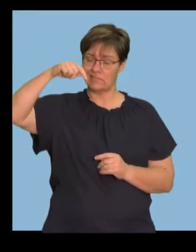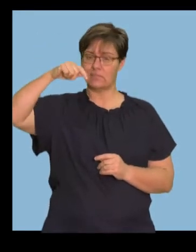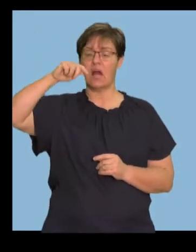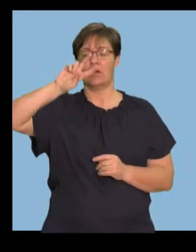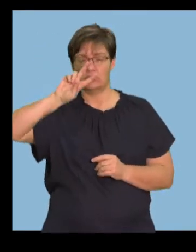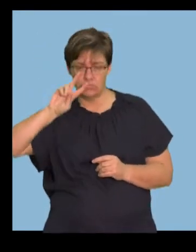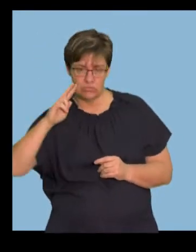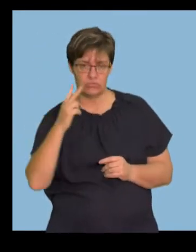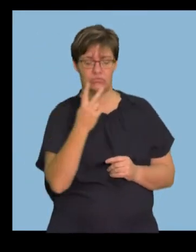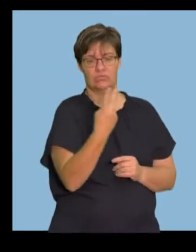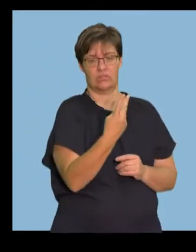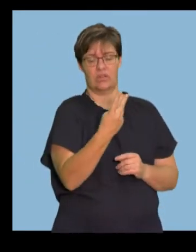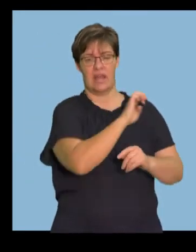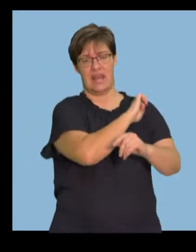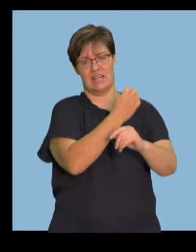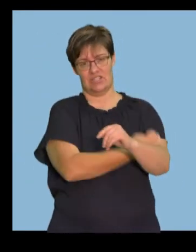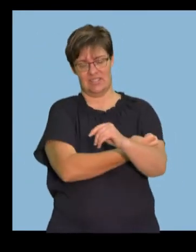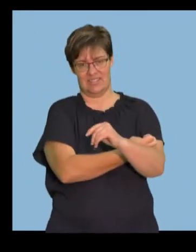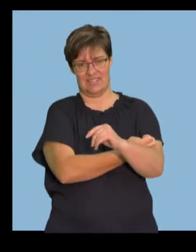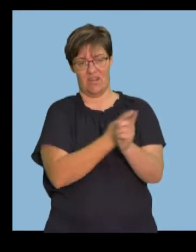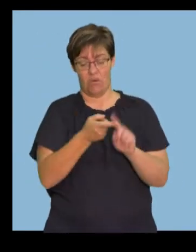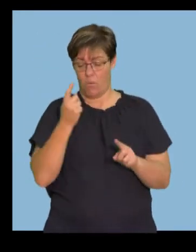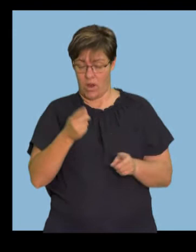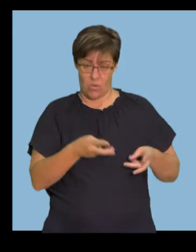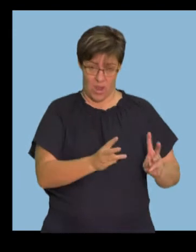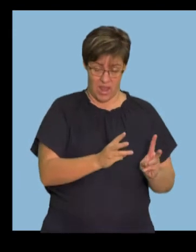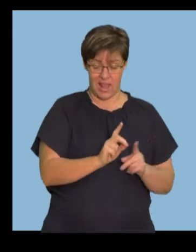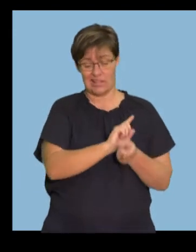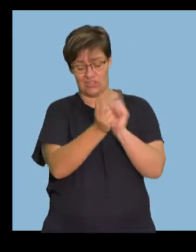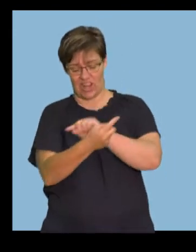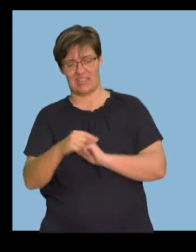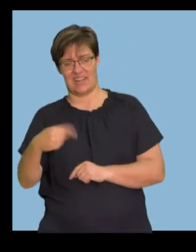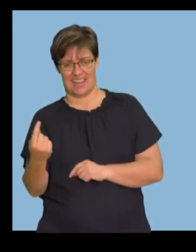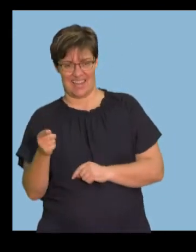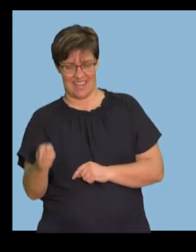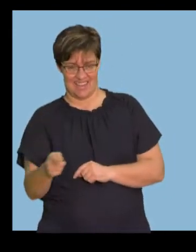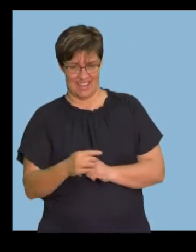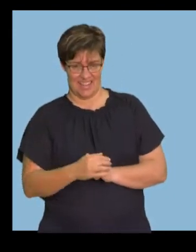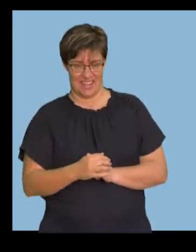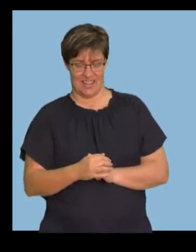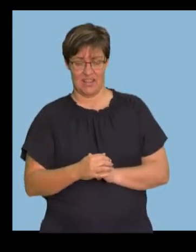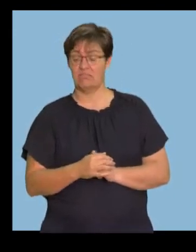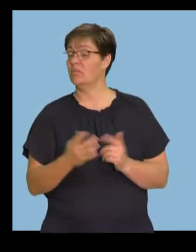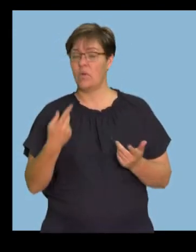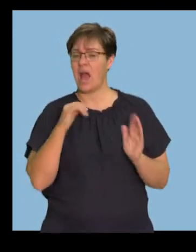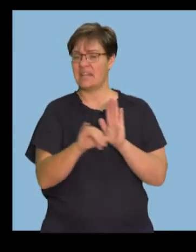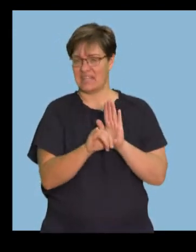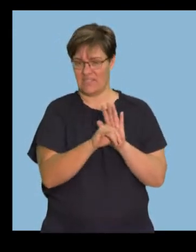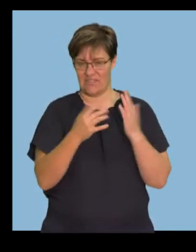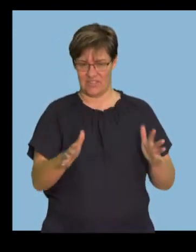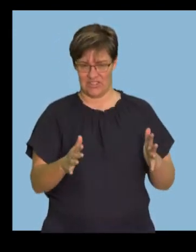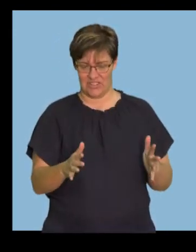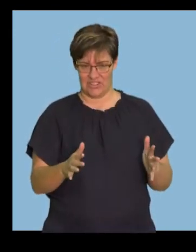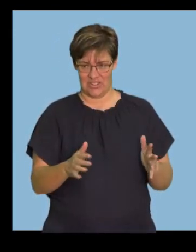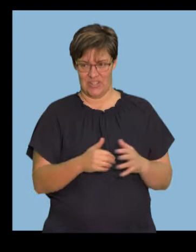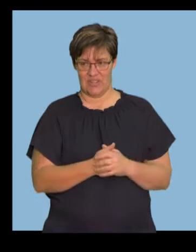transforms energy, okay, or it converts energy from one form to the other, and we've identified that work is done when there's